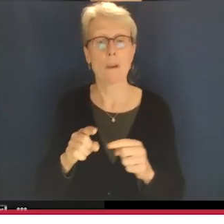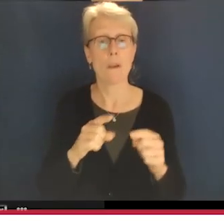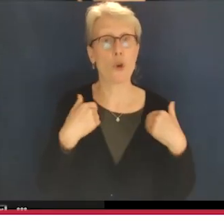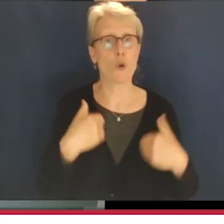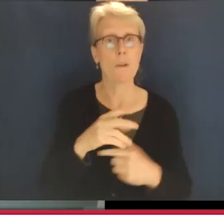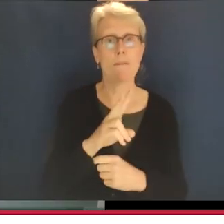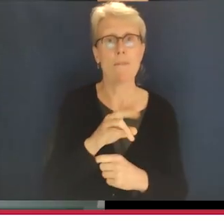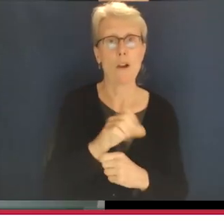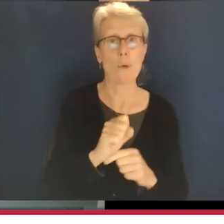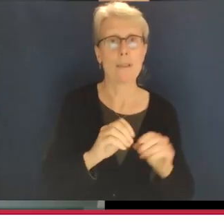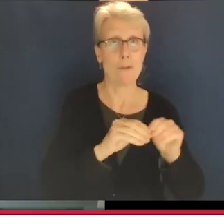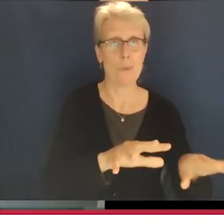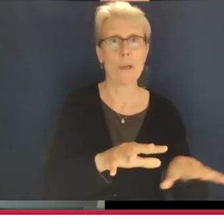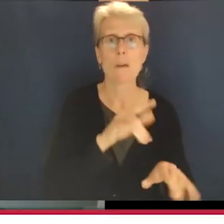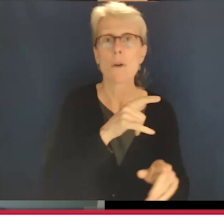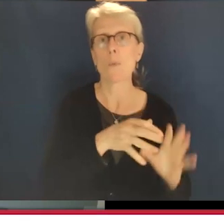animal